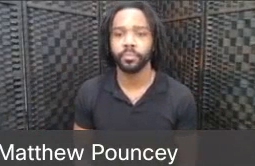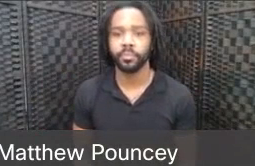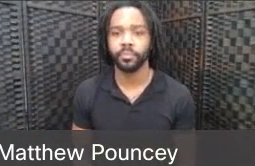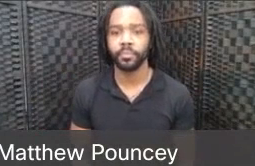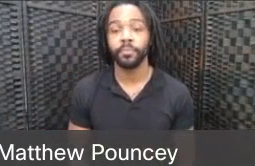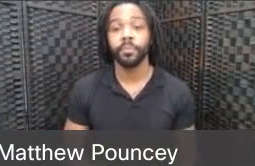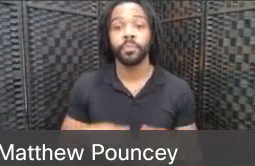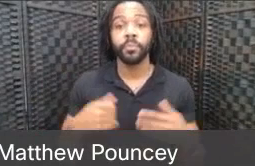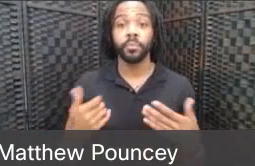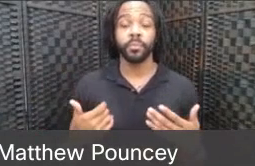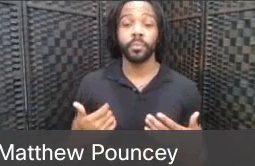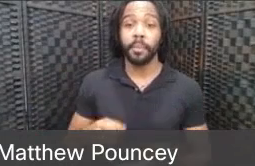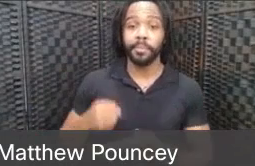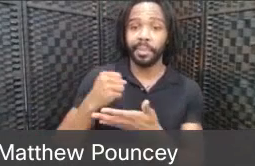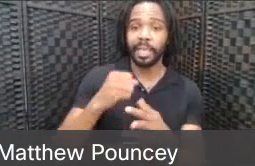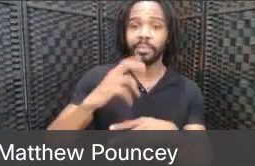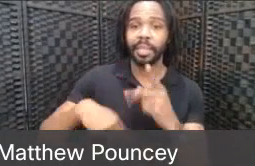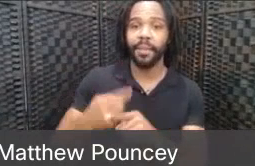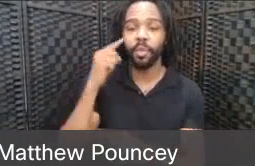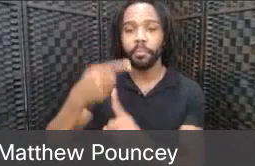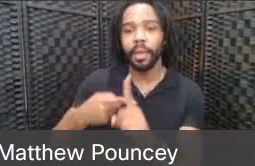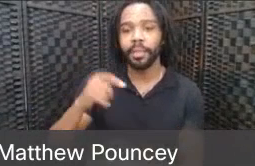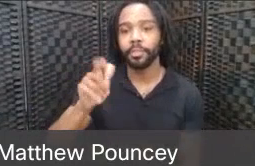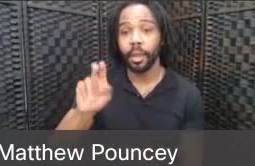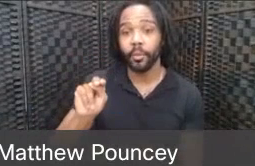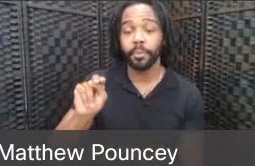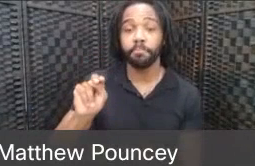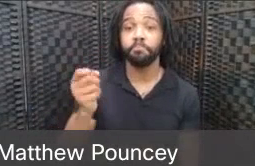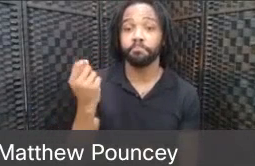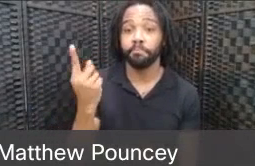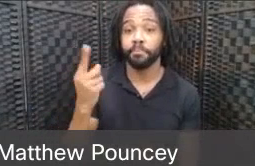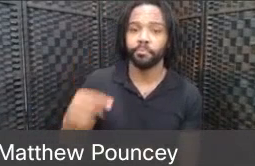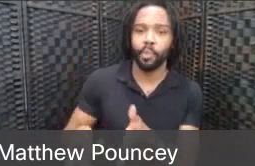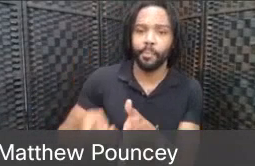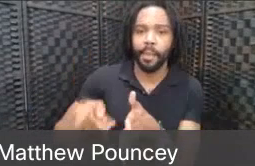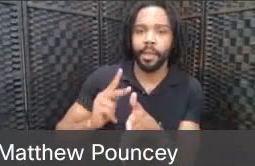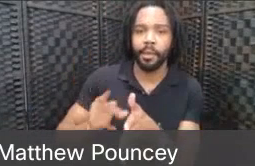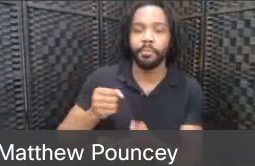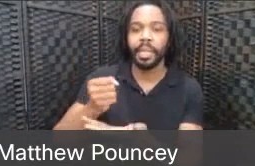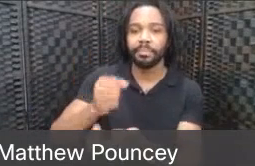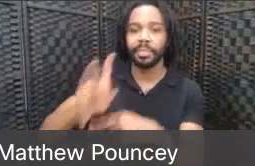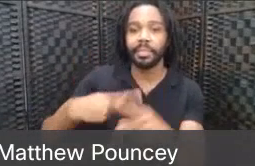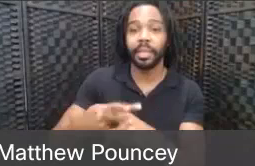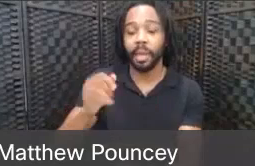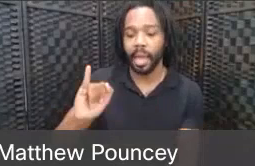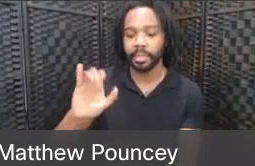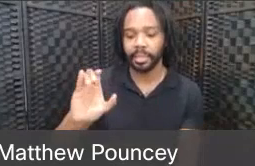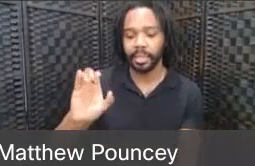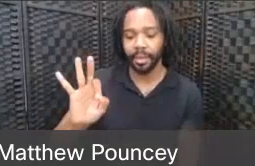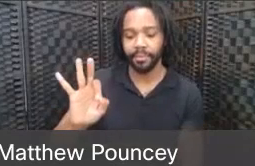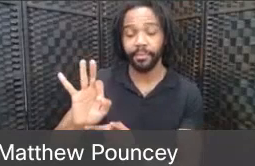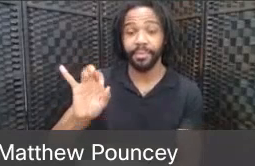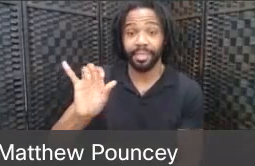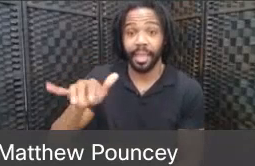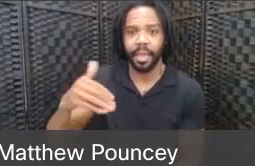So by placement type in the month of January, the primary placement types in intermediate care facilities, we've had 9 people